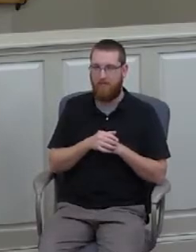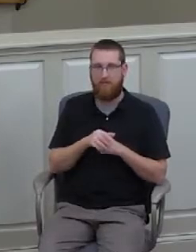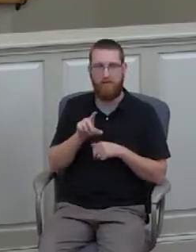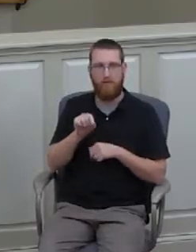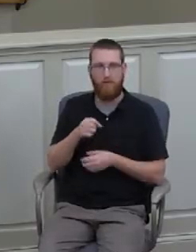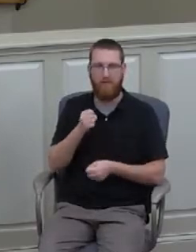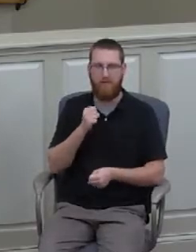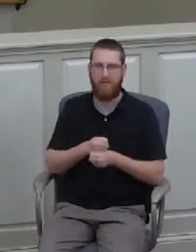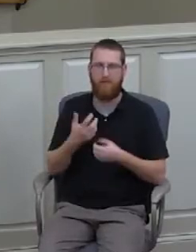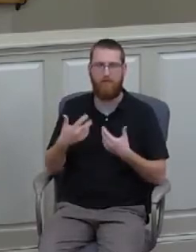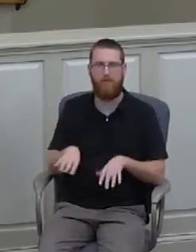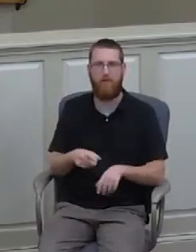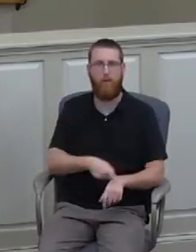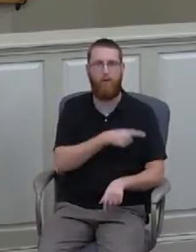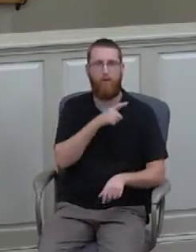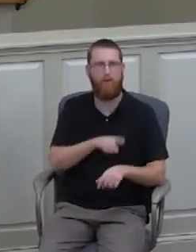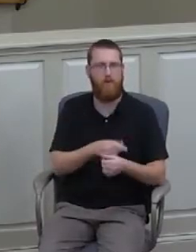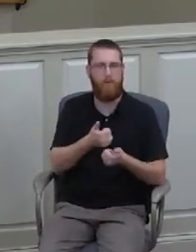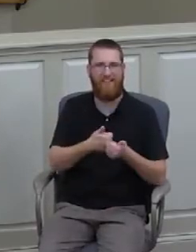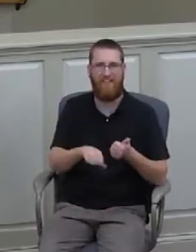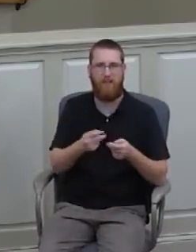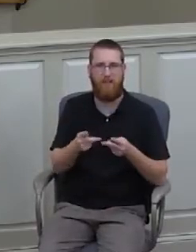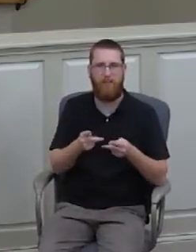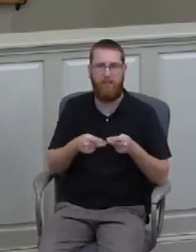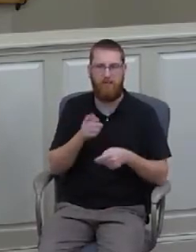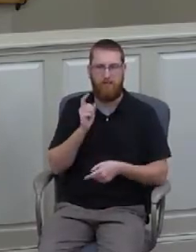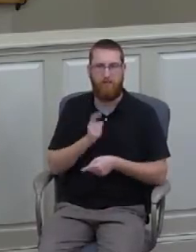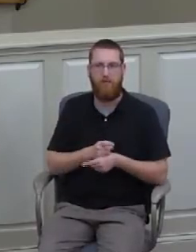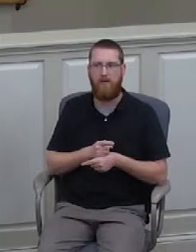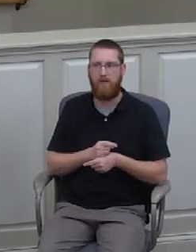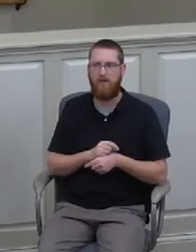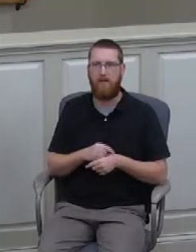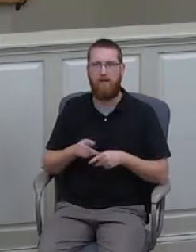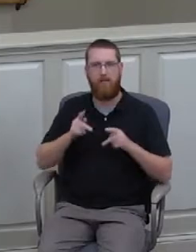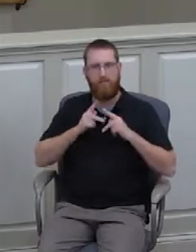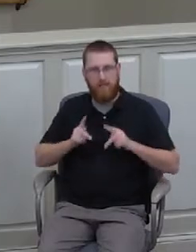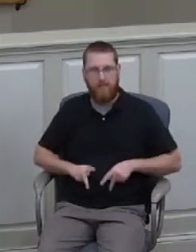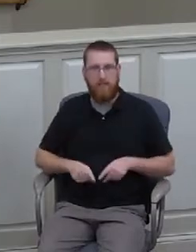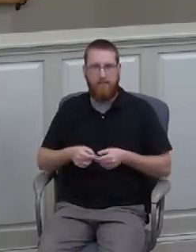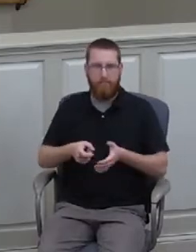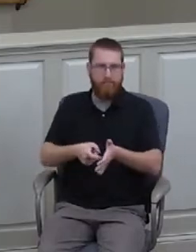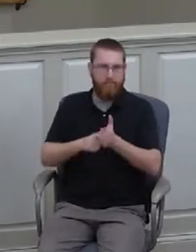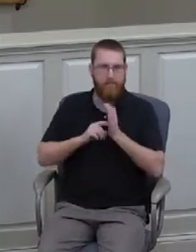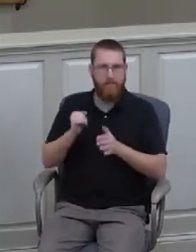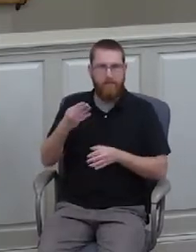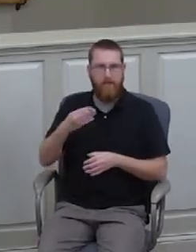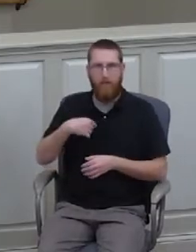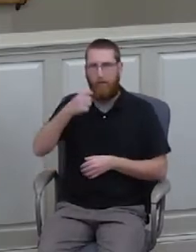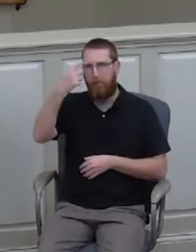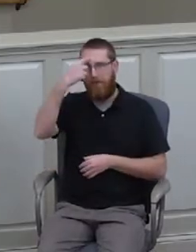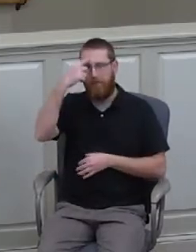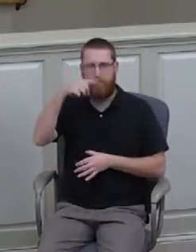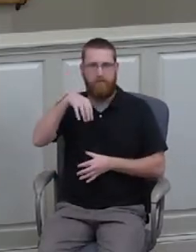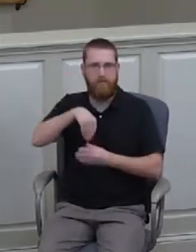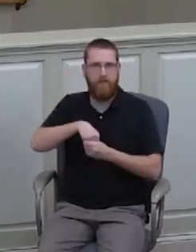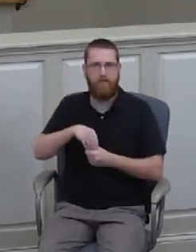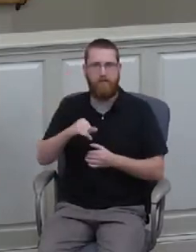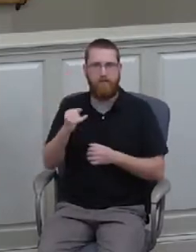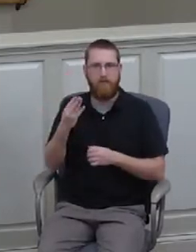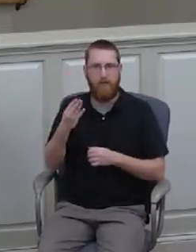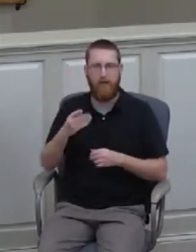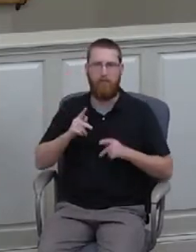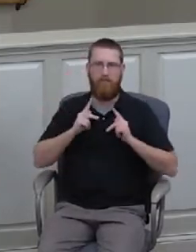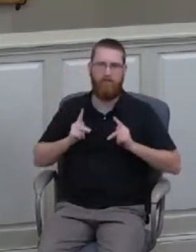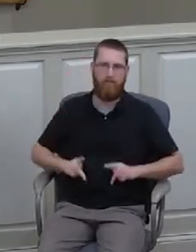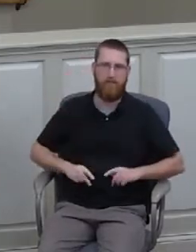years is a long time with any place. It's a physically demanding job. It's a mental job. You have to be